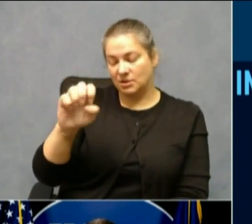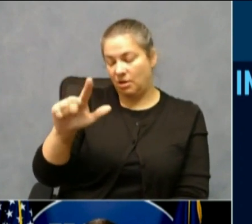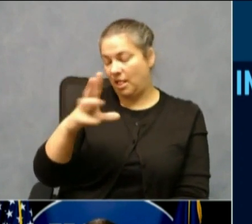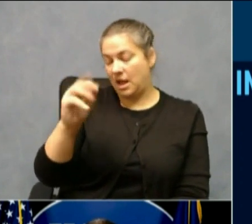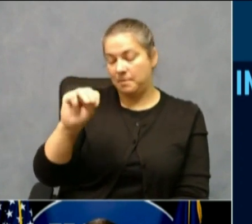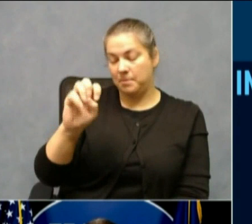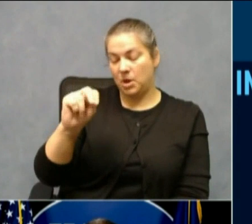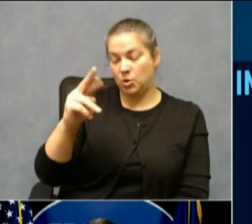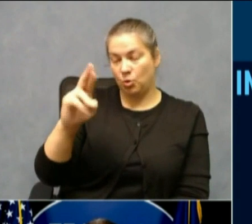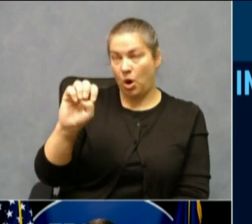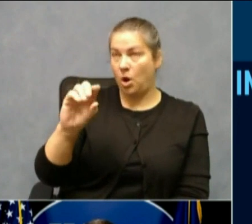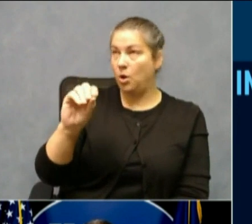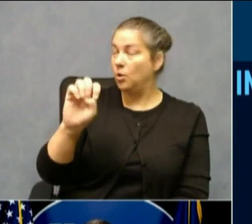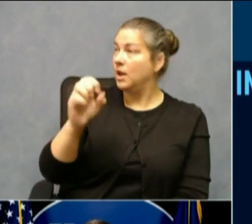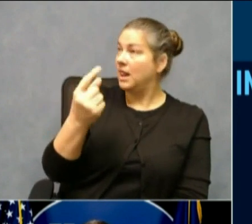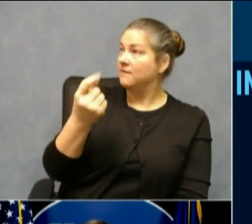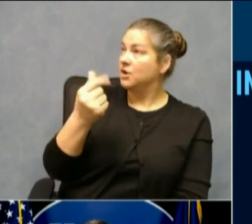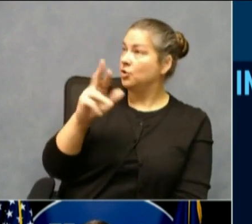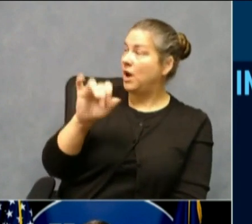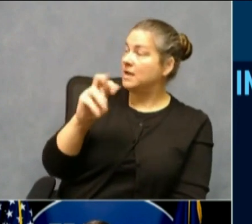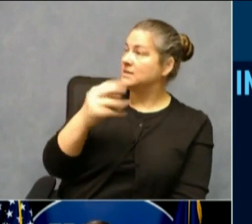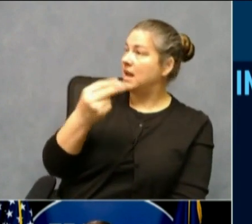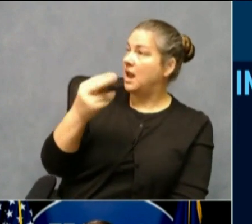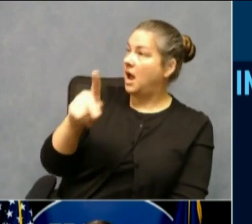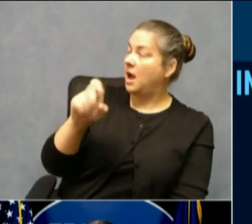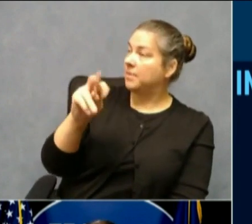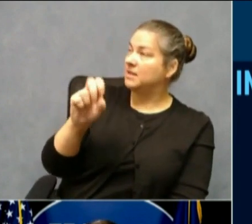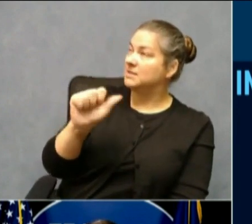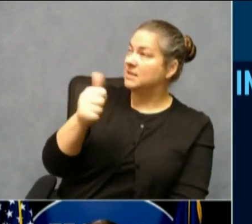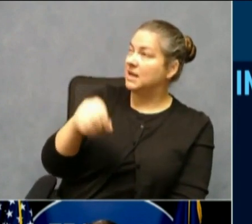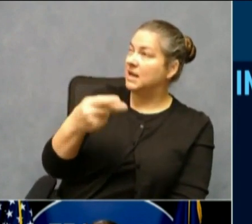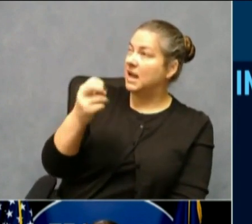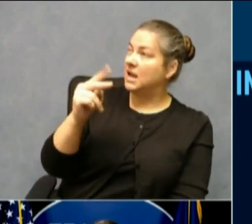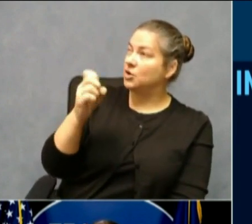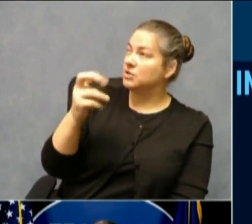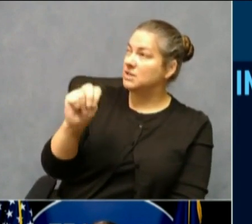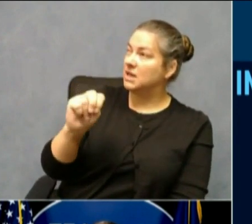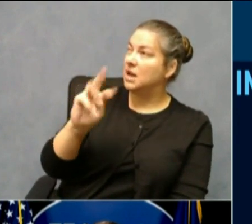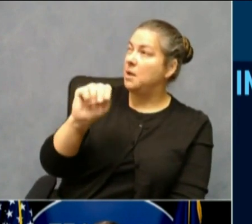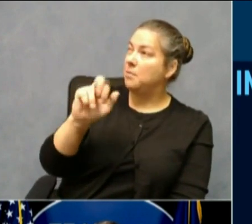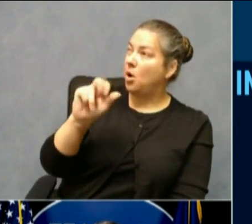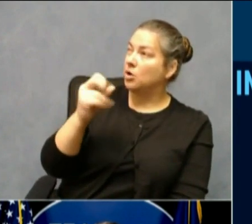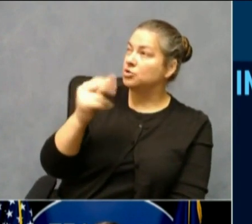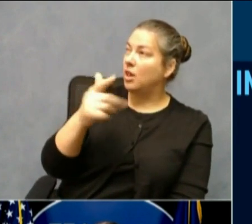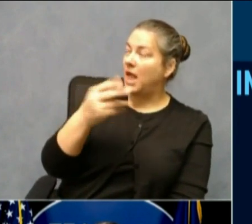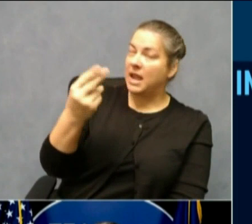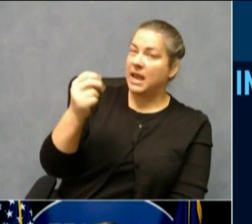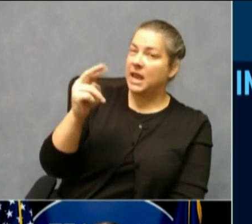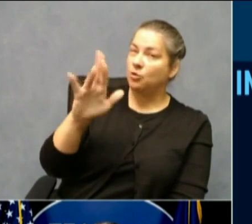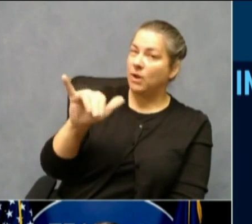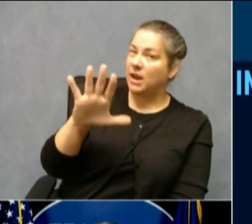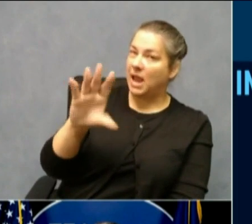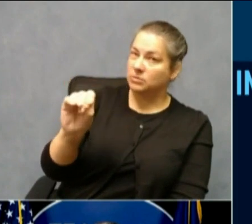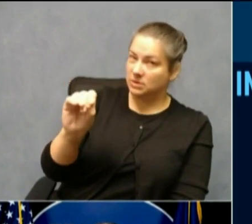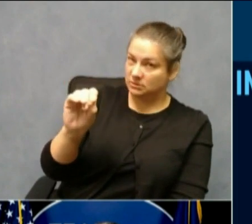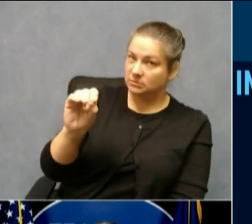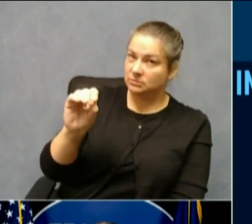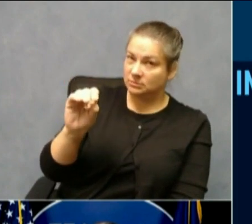and Hopkins, 10 in Henderson, Marshall, and Montgomery counties.